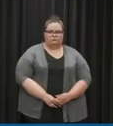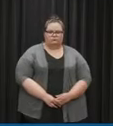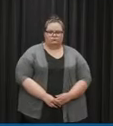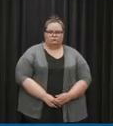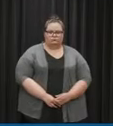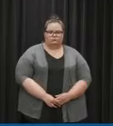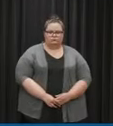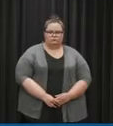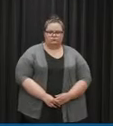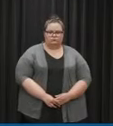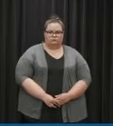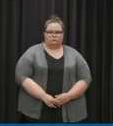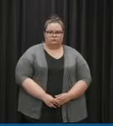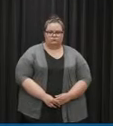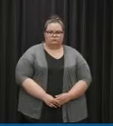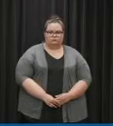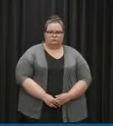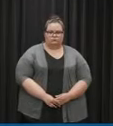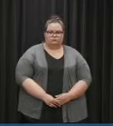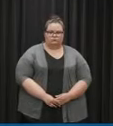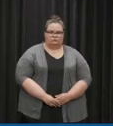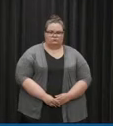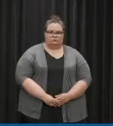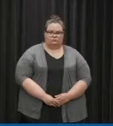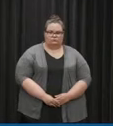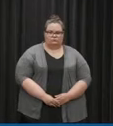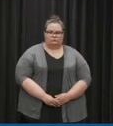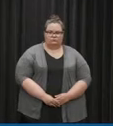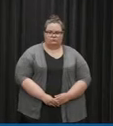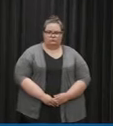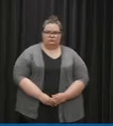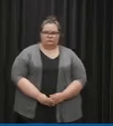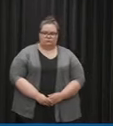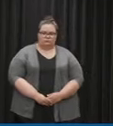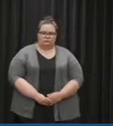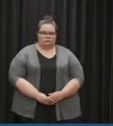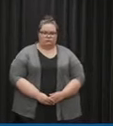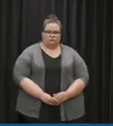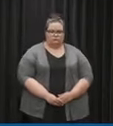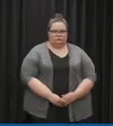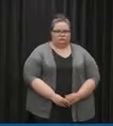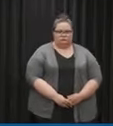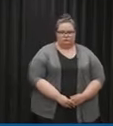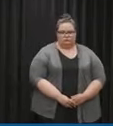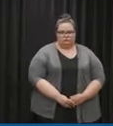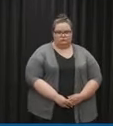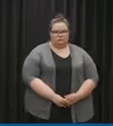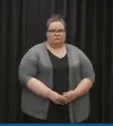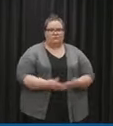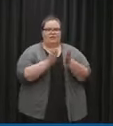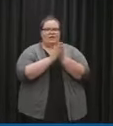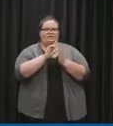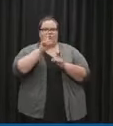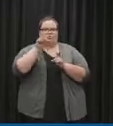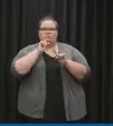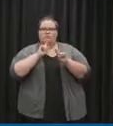please specify the end of your question? What was the end of your question? You were looking for a date, or